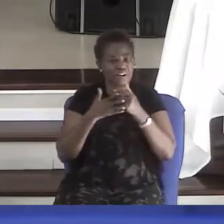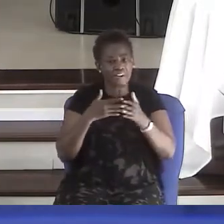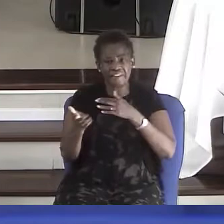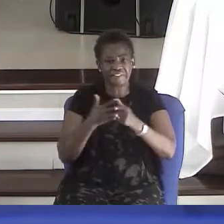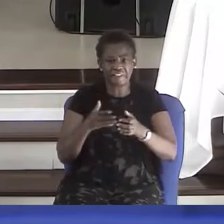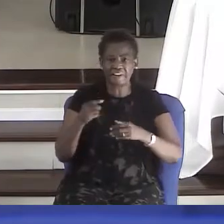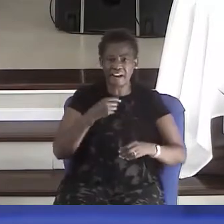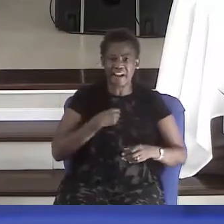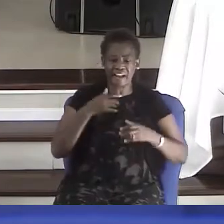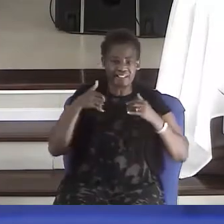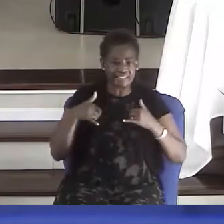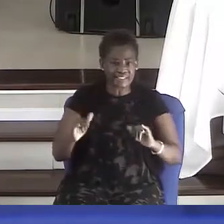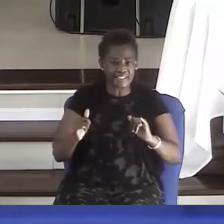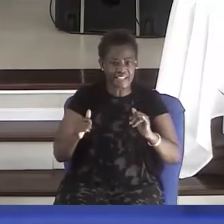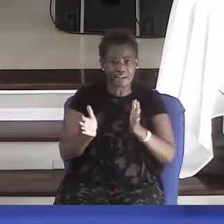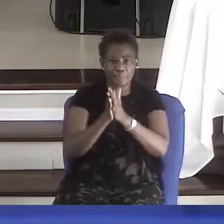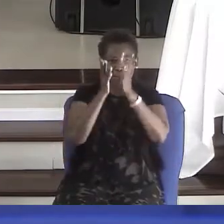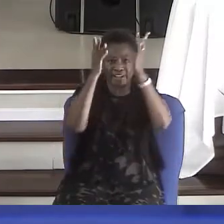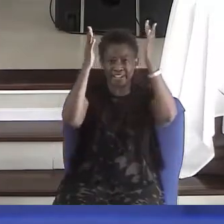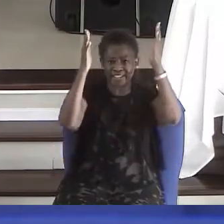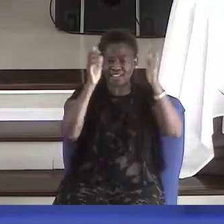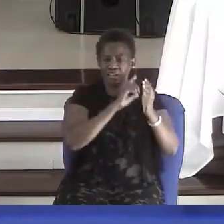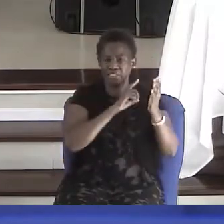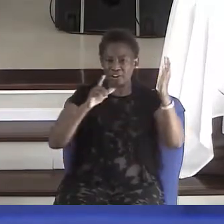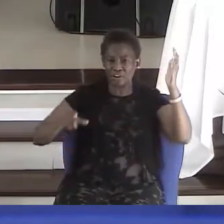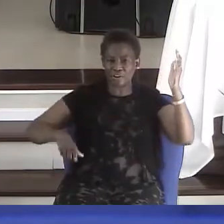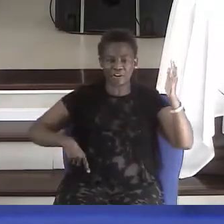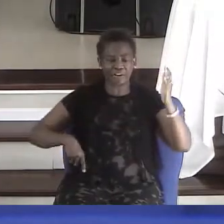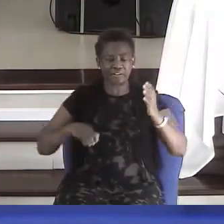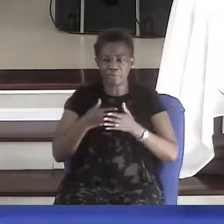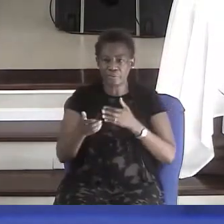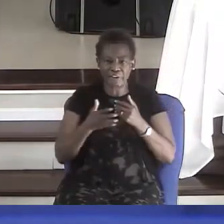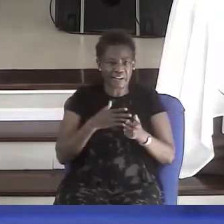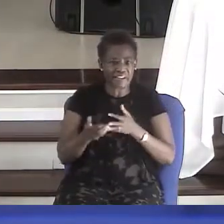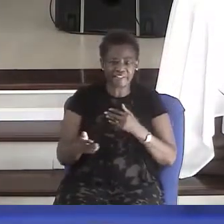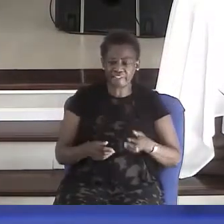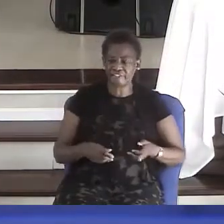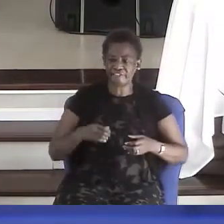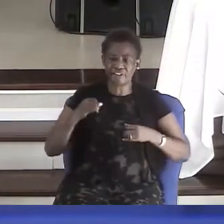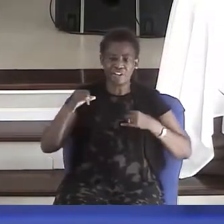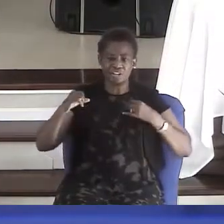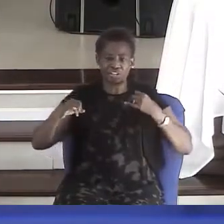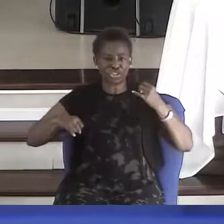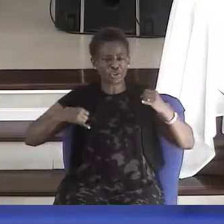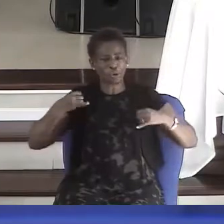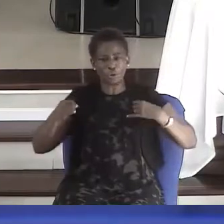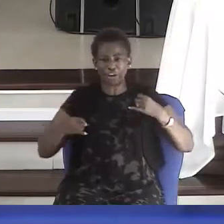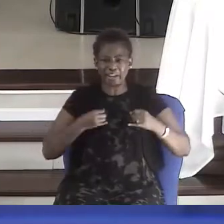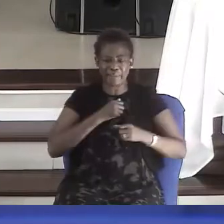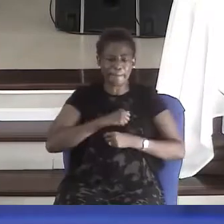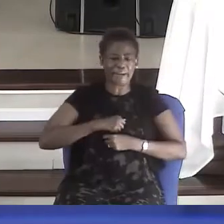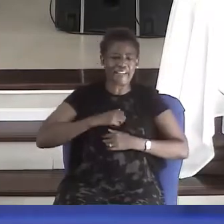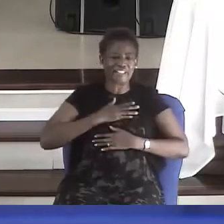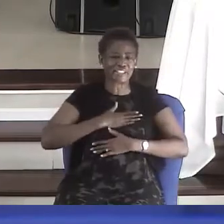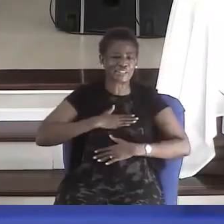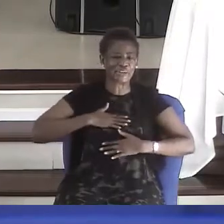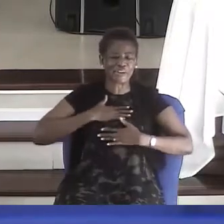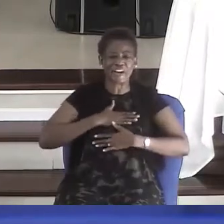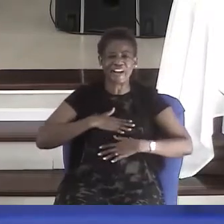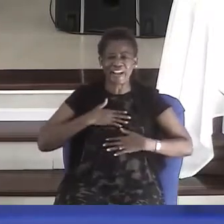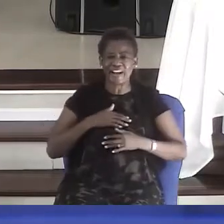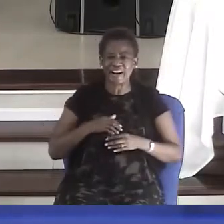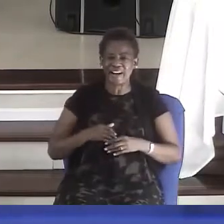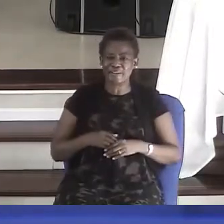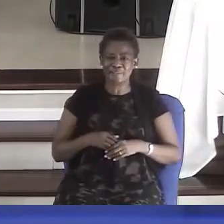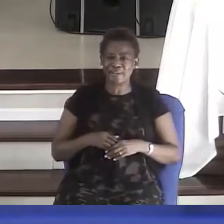is always for joy and pleasure and day and light, not weeping and pain